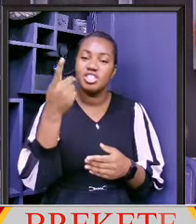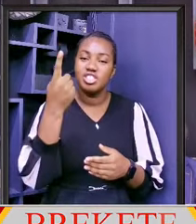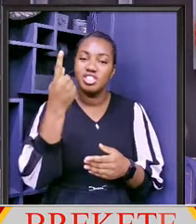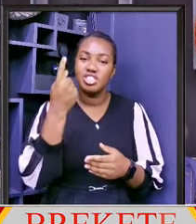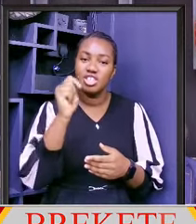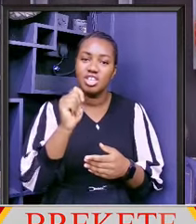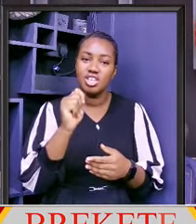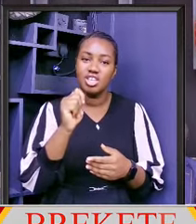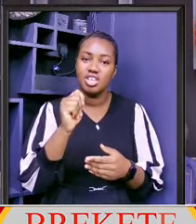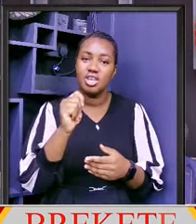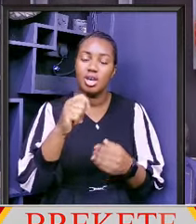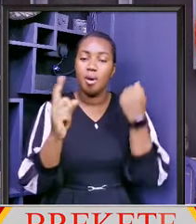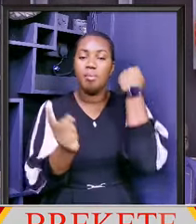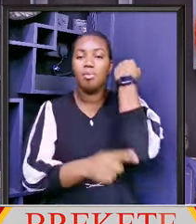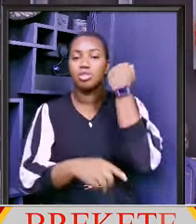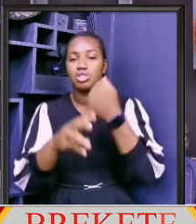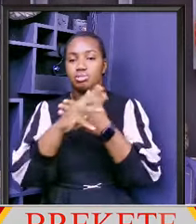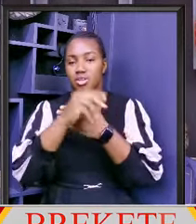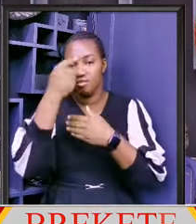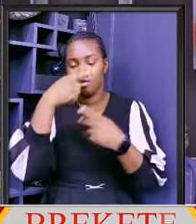I get one announcement here.